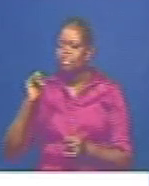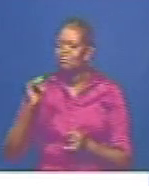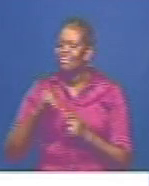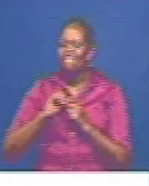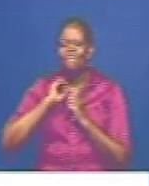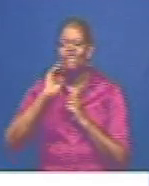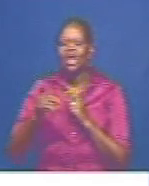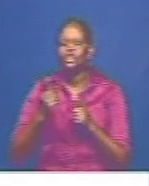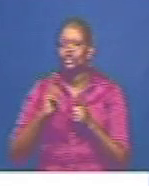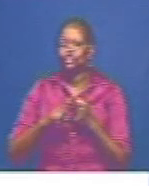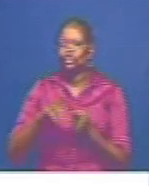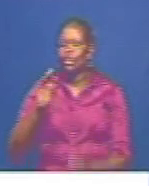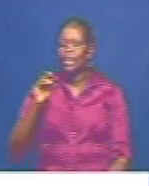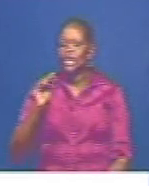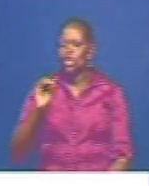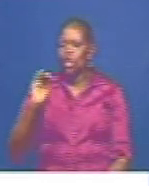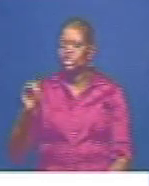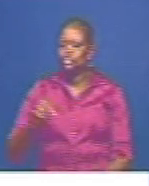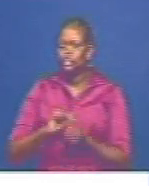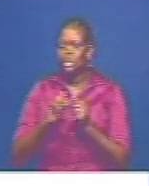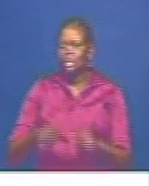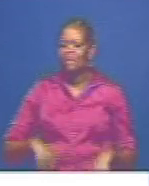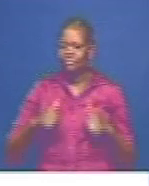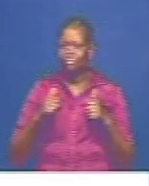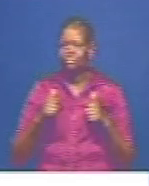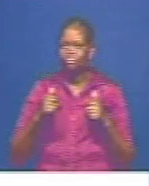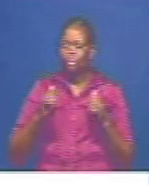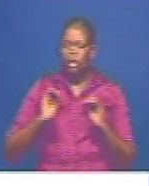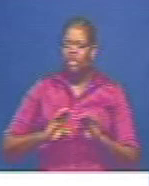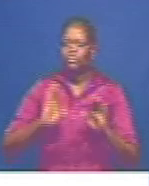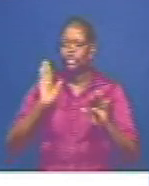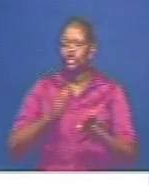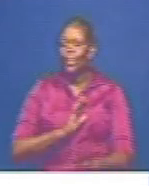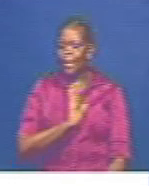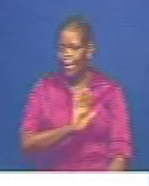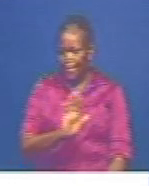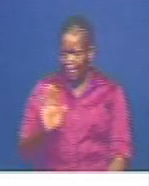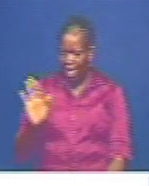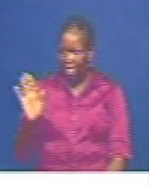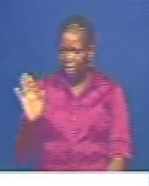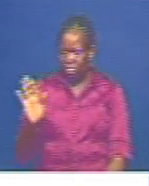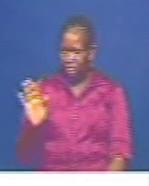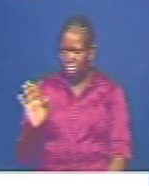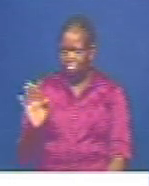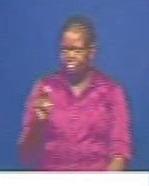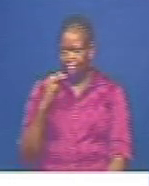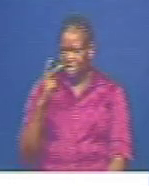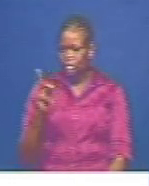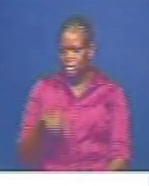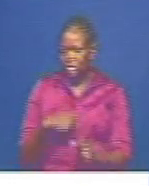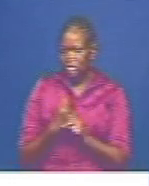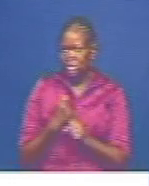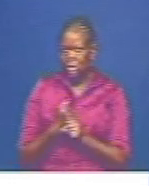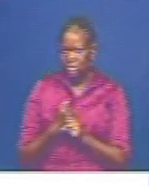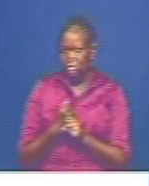to Baringo County just to transform lives. So right now, mm-hmm. I'd like to leave you with his video, his music video. Have a look at what he does. Apart